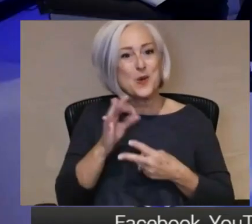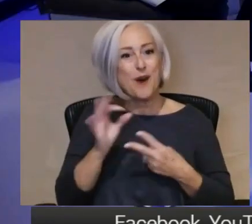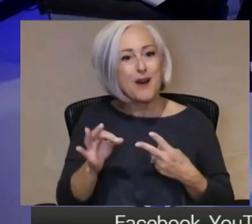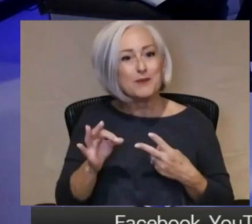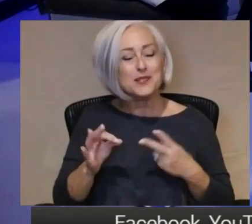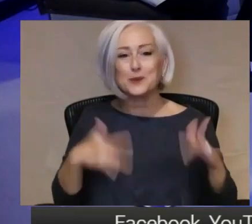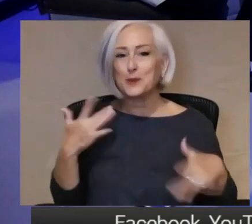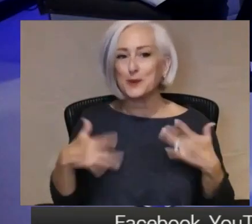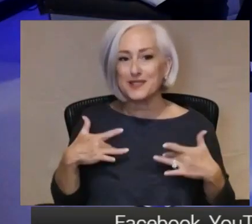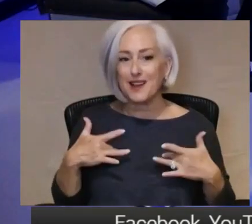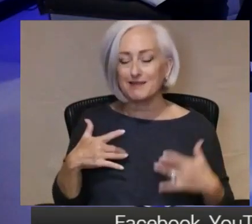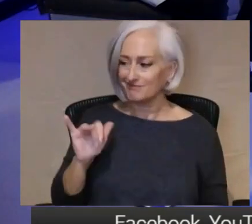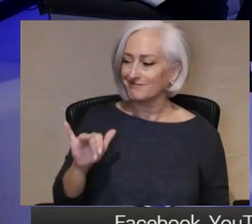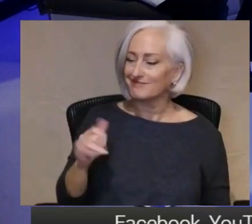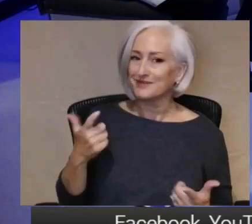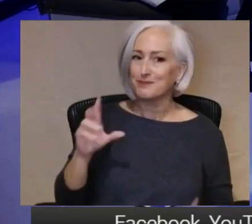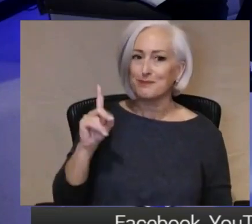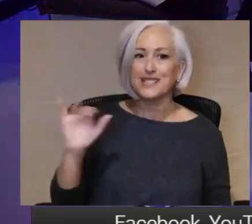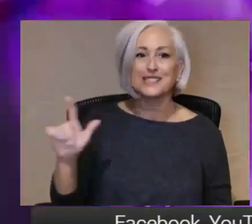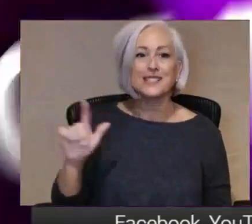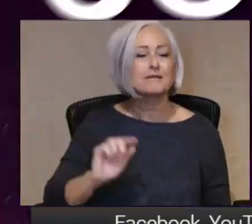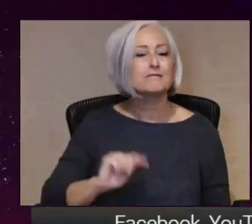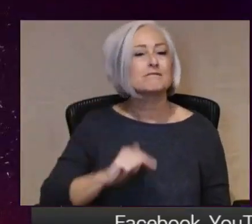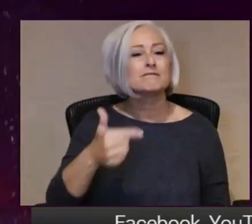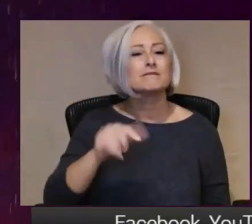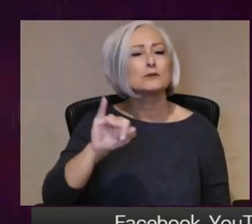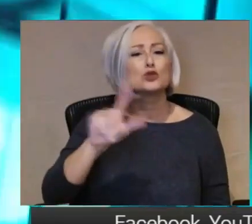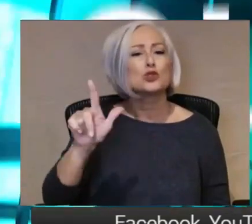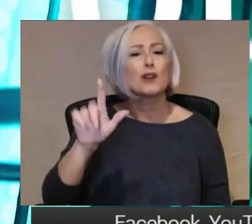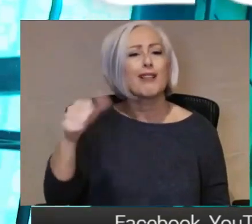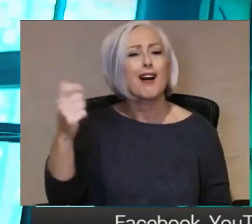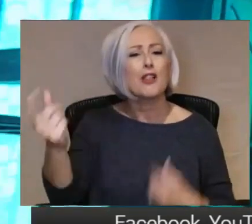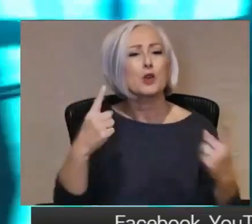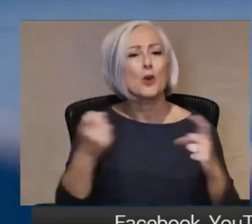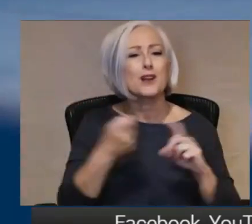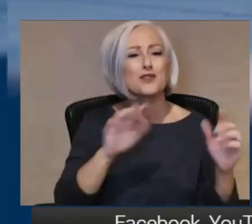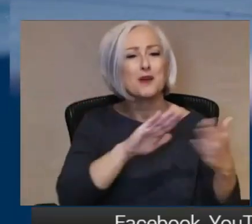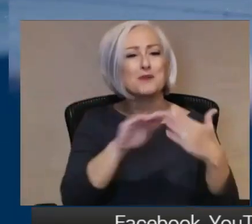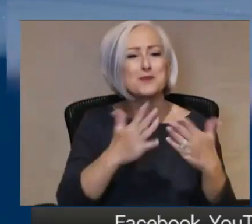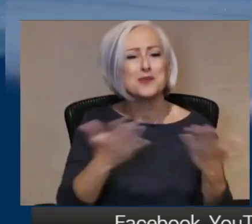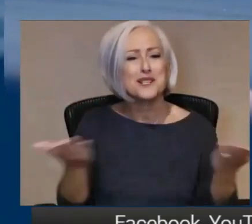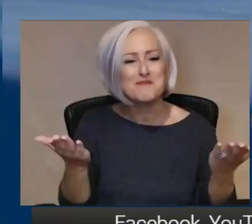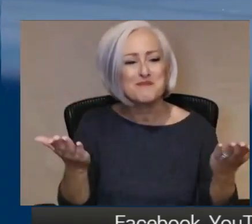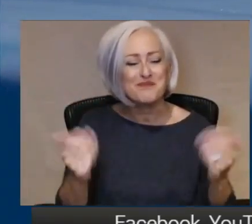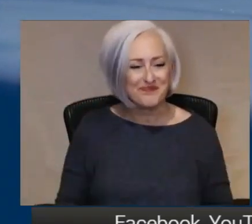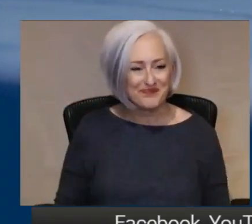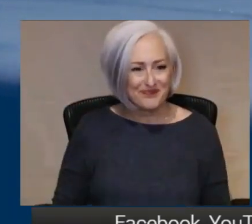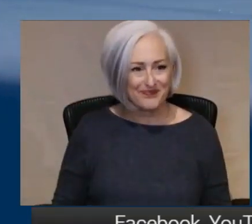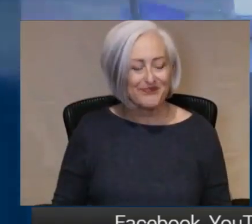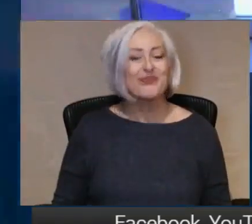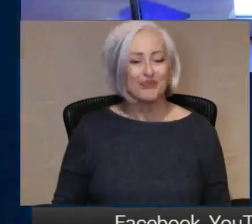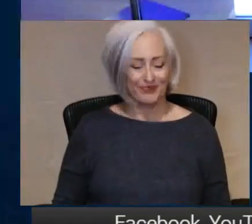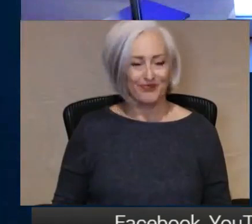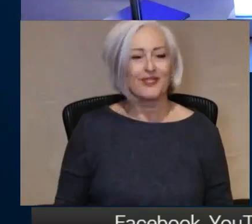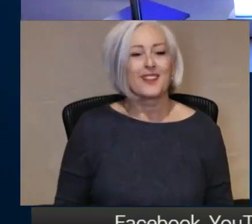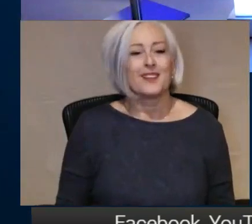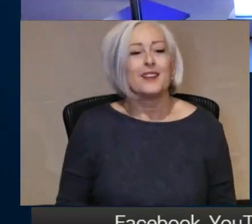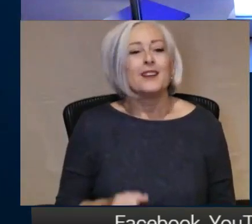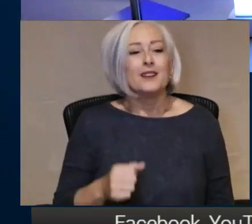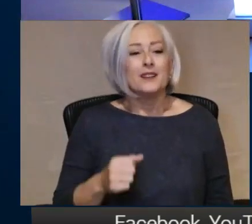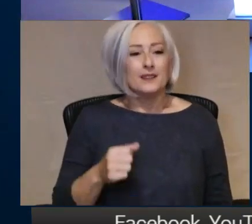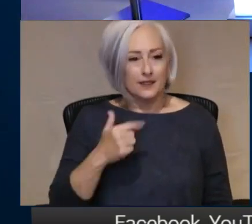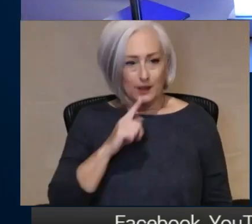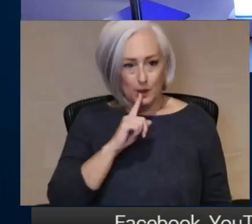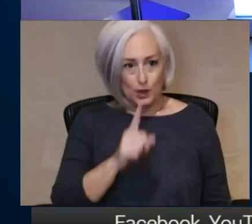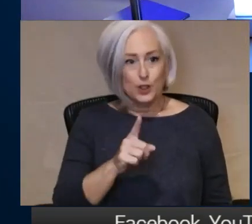big deal. Jill, what other questions are out there? Or if there's any reporter questions today? Yeah, we got a few. You've asked a lot, and it's been very helpful. But